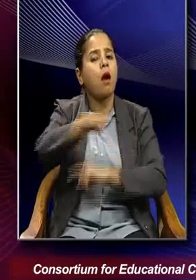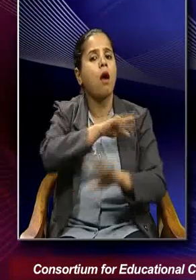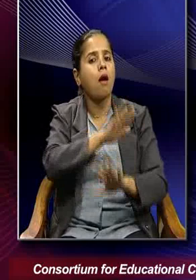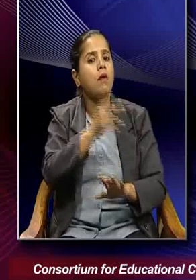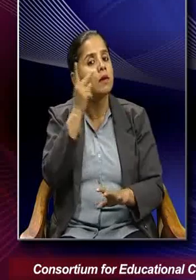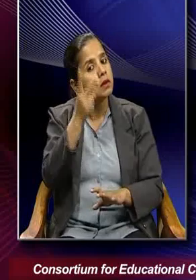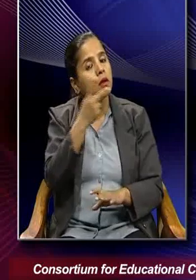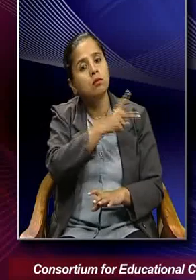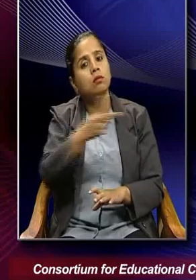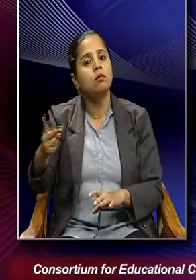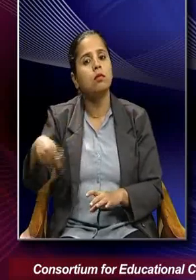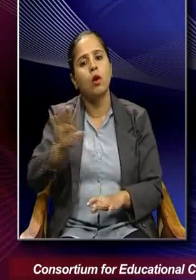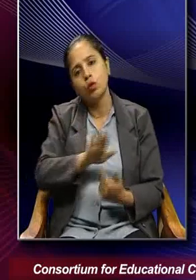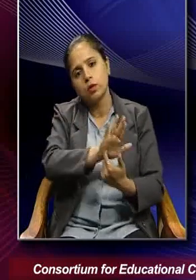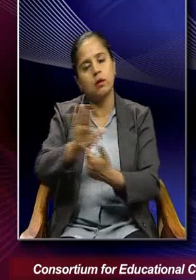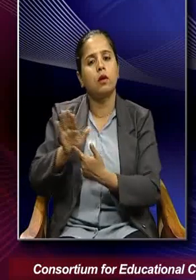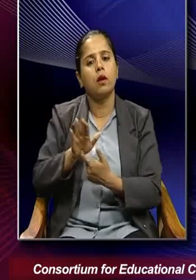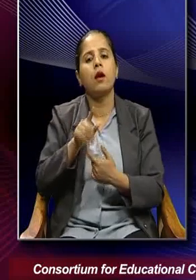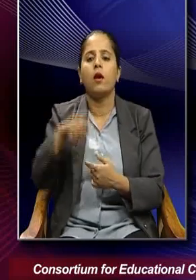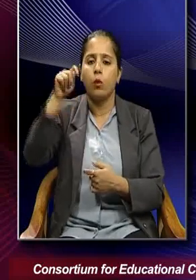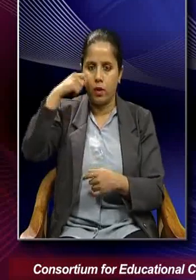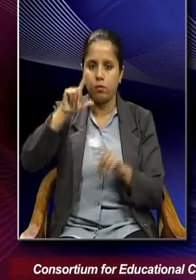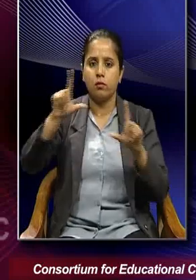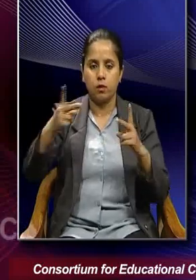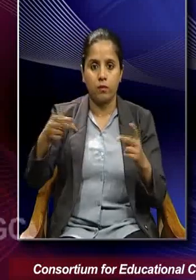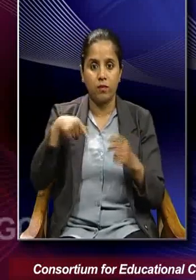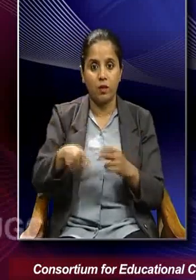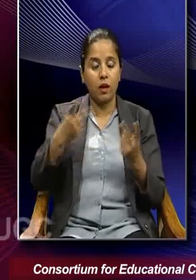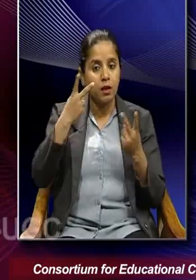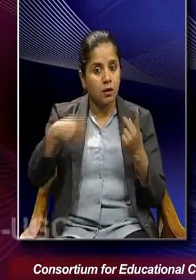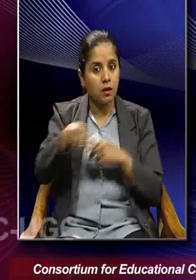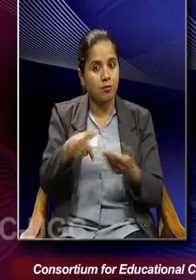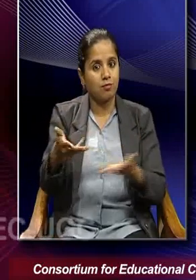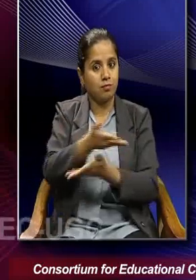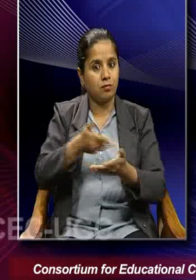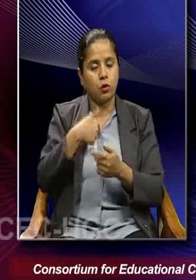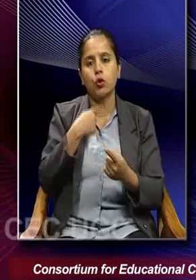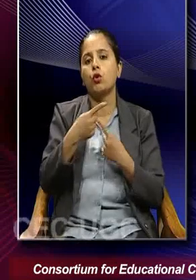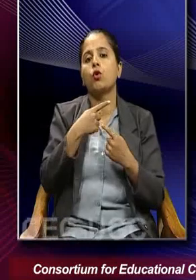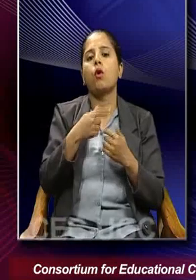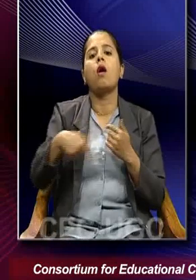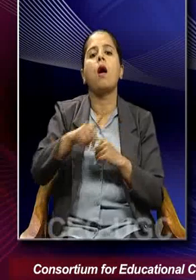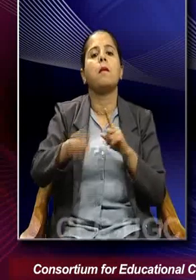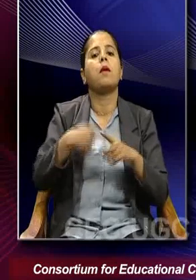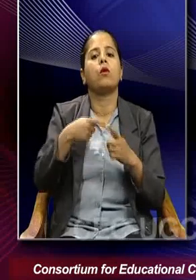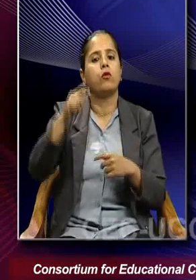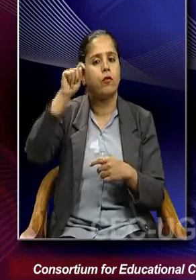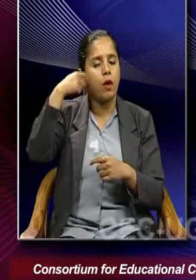a way conveyed through his cinema. So in the course of our discussion, we will talk about the